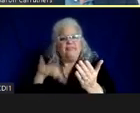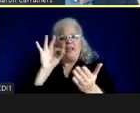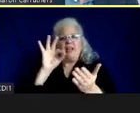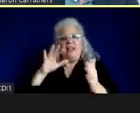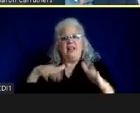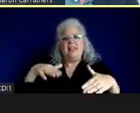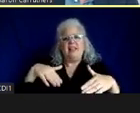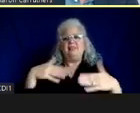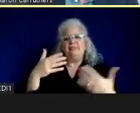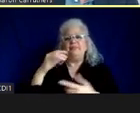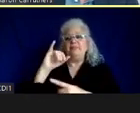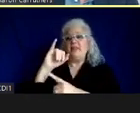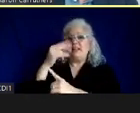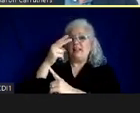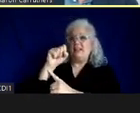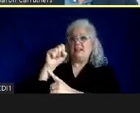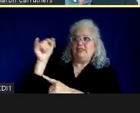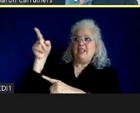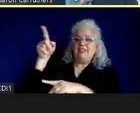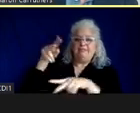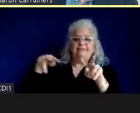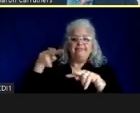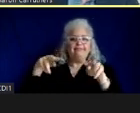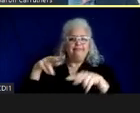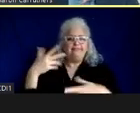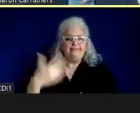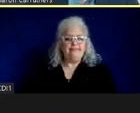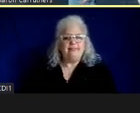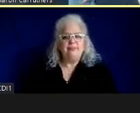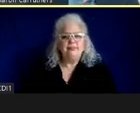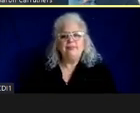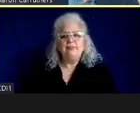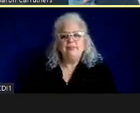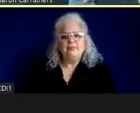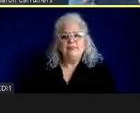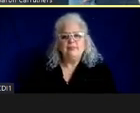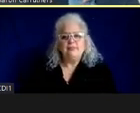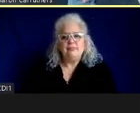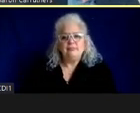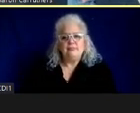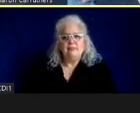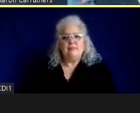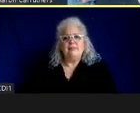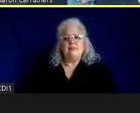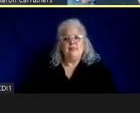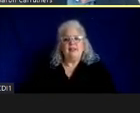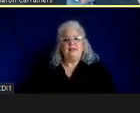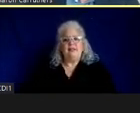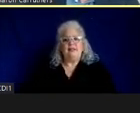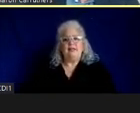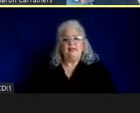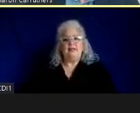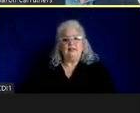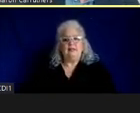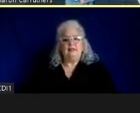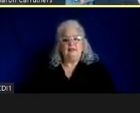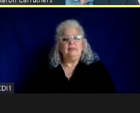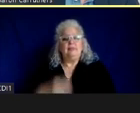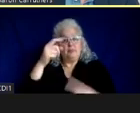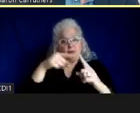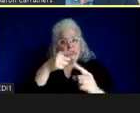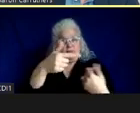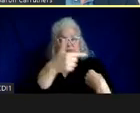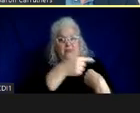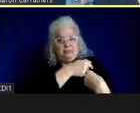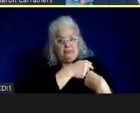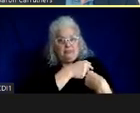everybody's still recommended to keep up the good practices of wearing face masks, wash hands, and keep 6 feet apart until we